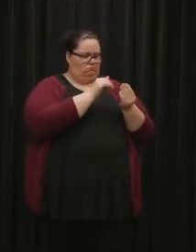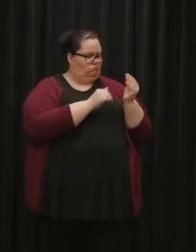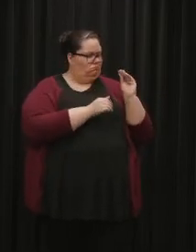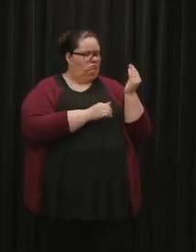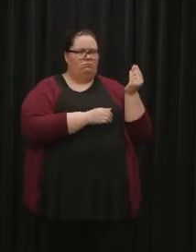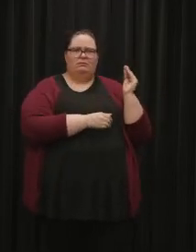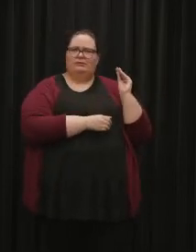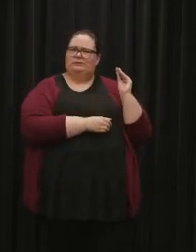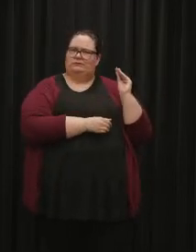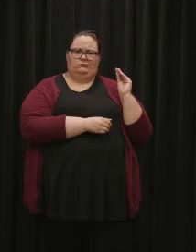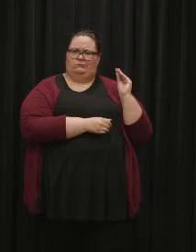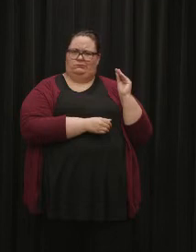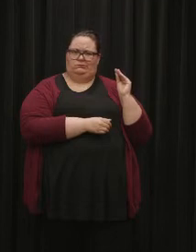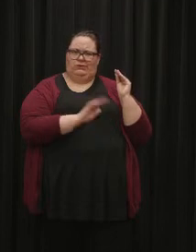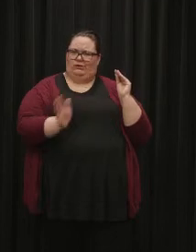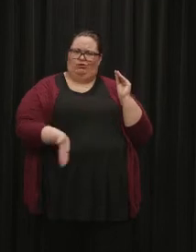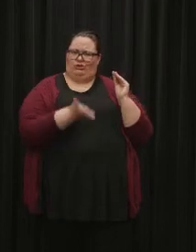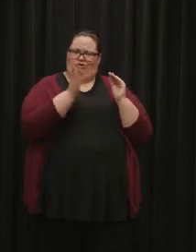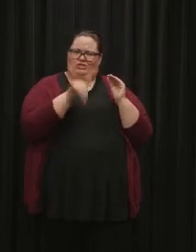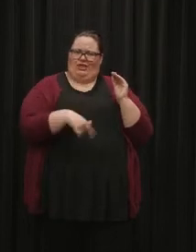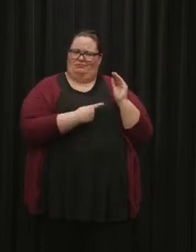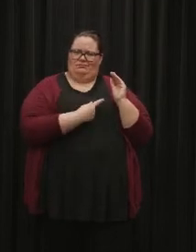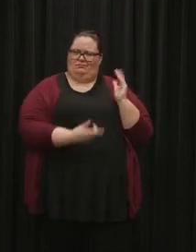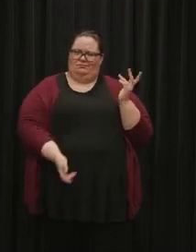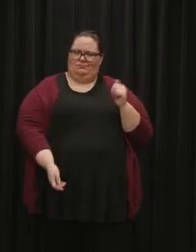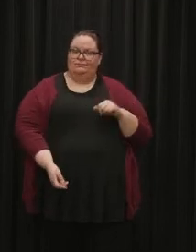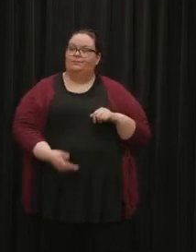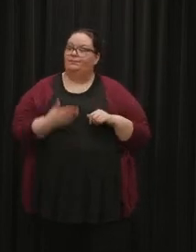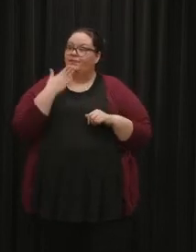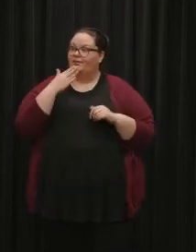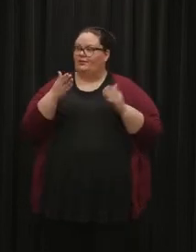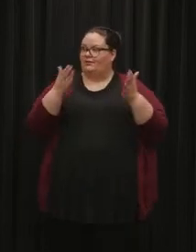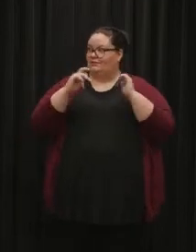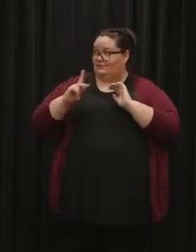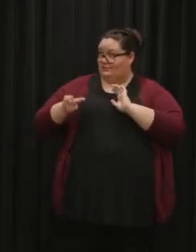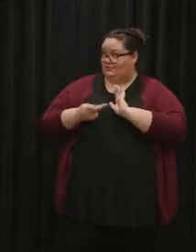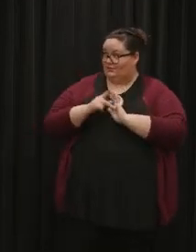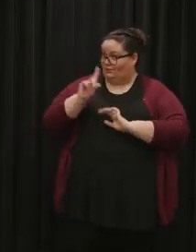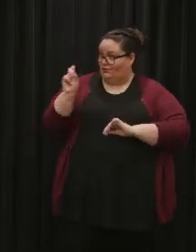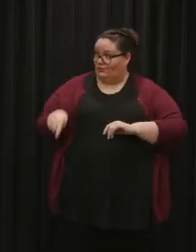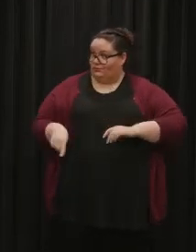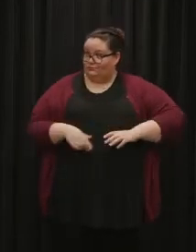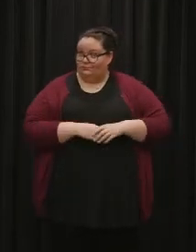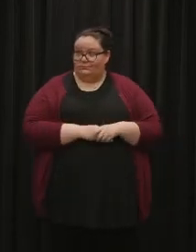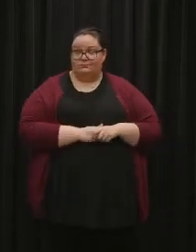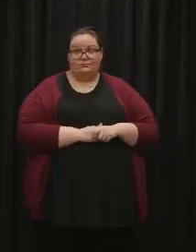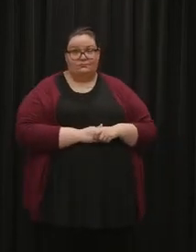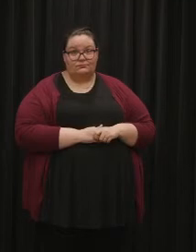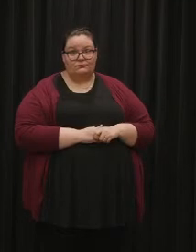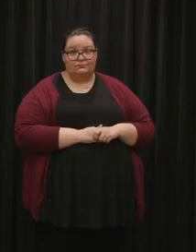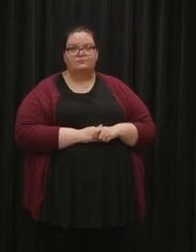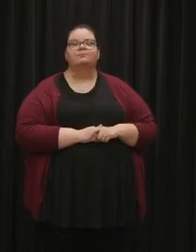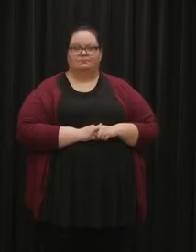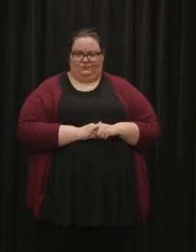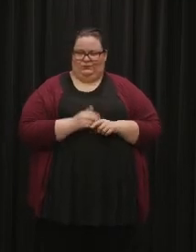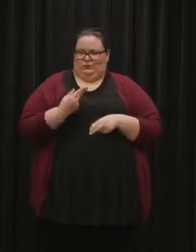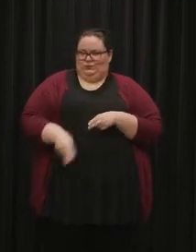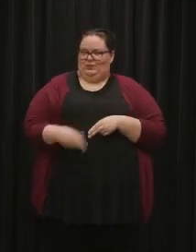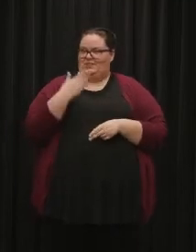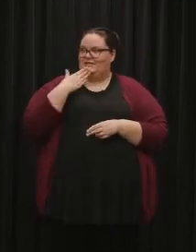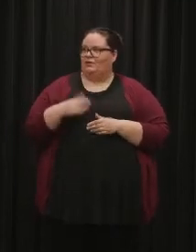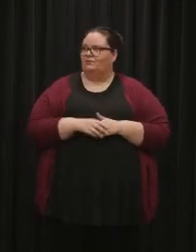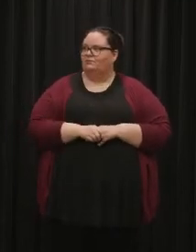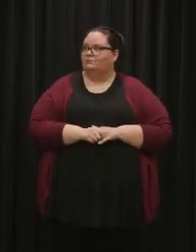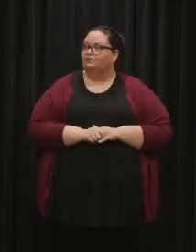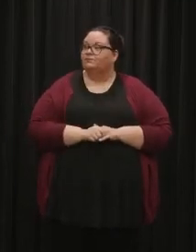a vaccine off the internet. Thank you, Doctor. Mr. Staples, do you have a follow-up? I do a very quick one. Thanks,